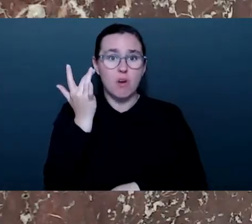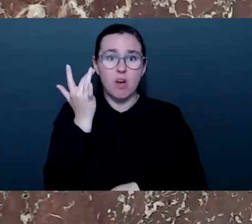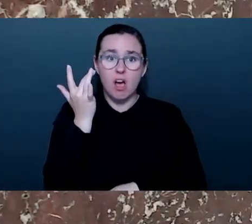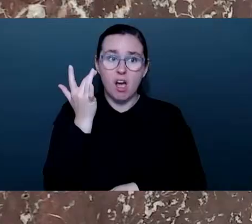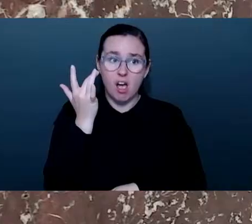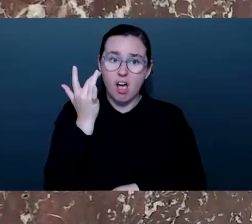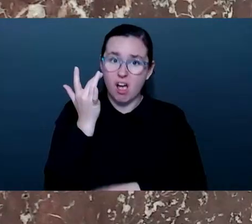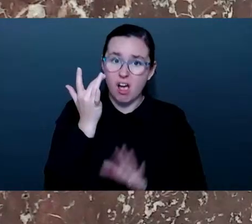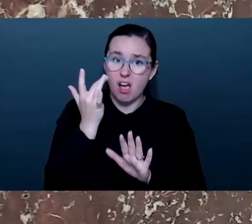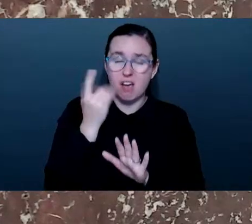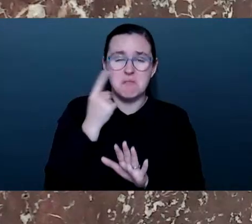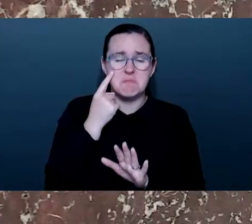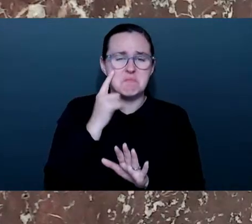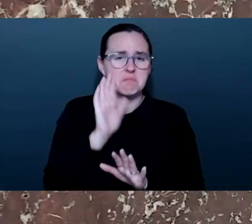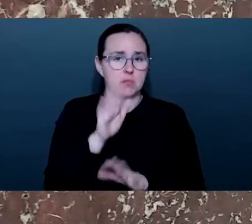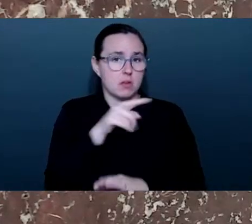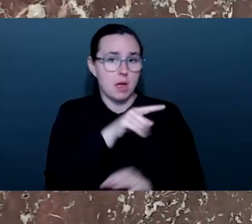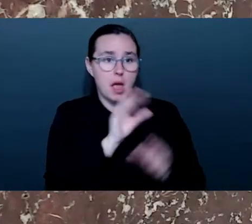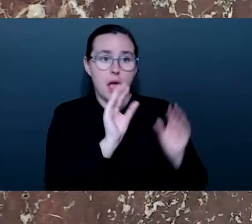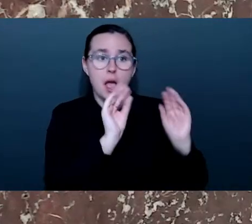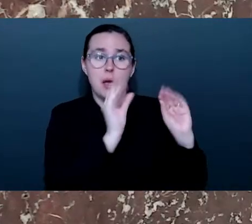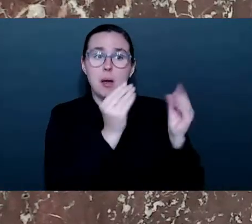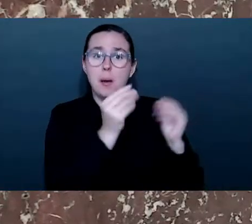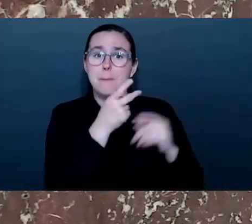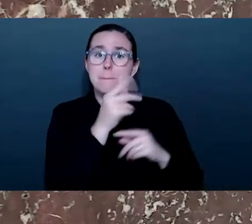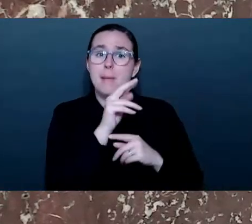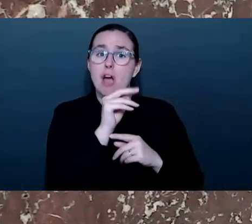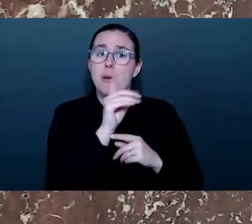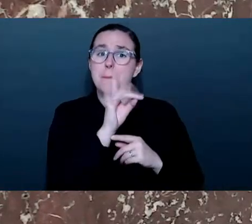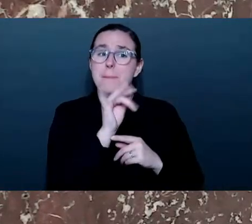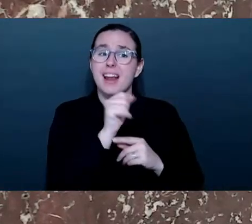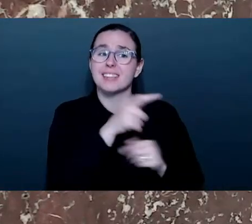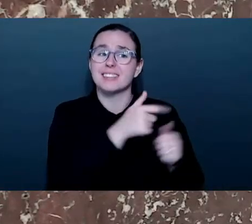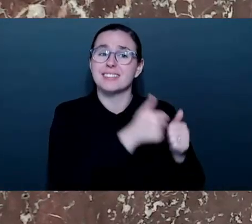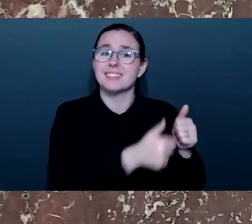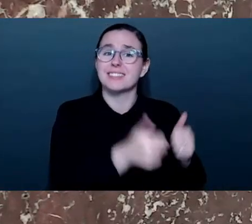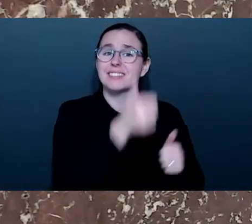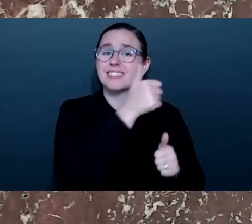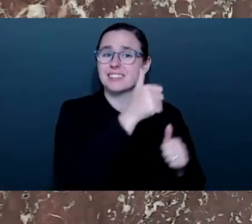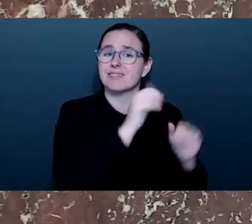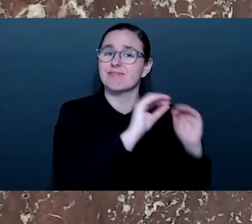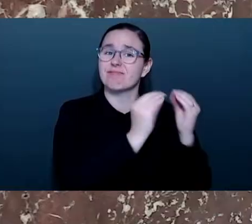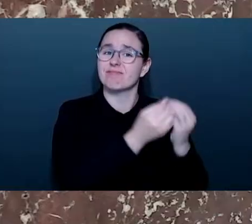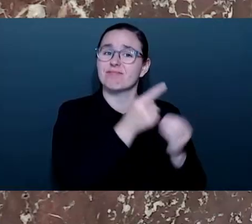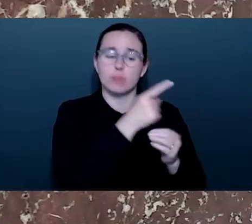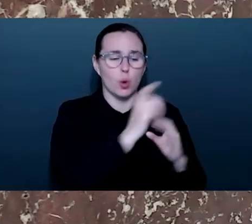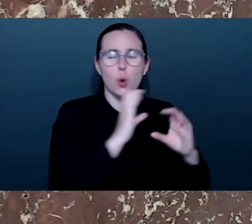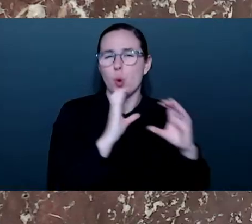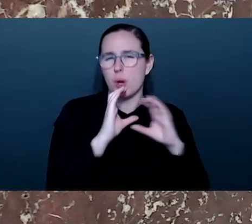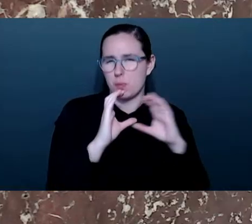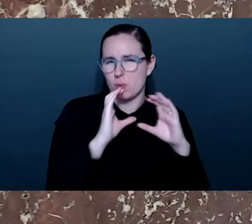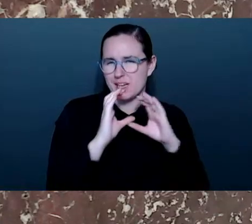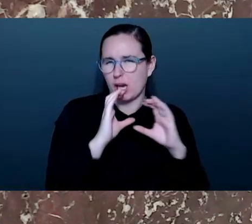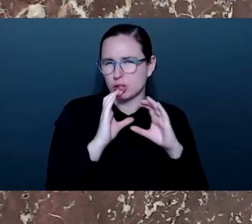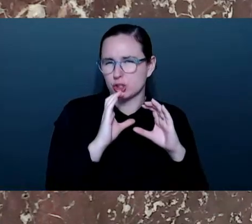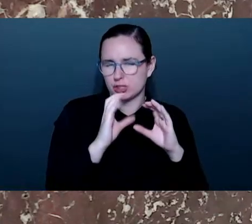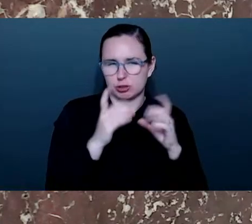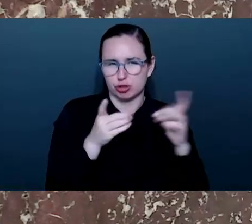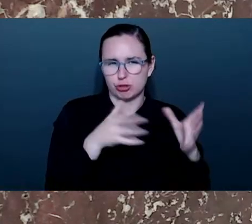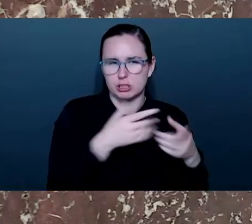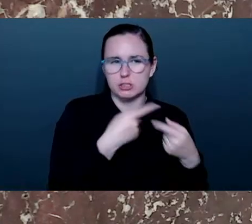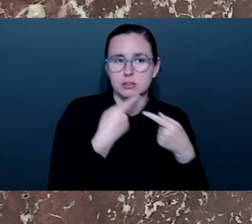said in regards to the latest attack, unprovoked attack. The frustrating part is we're seeing it from a lot